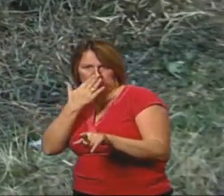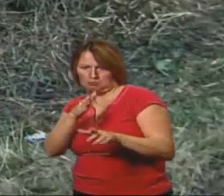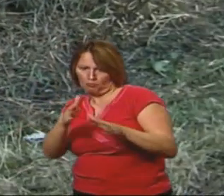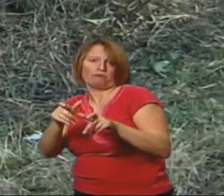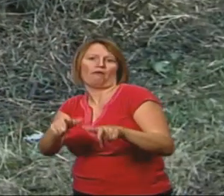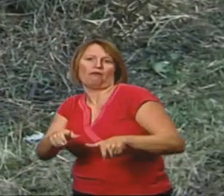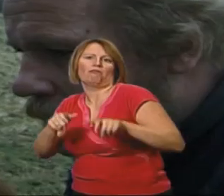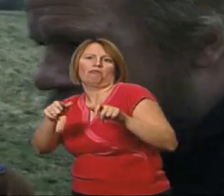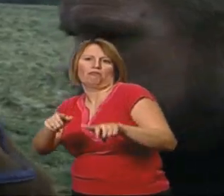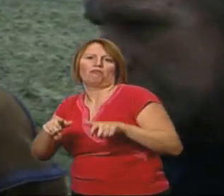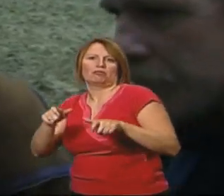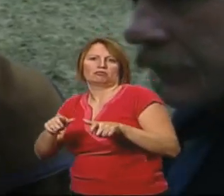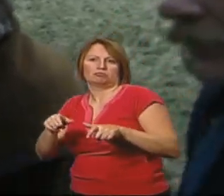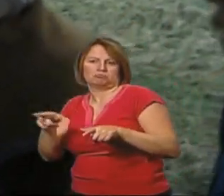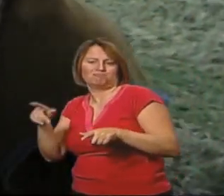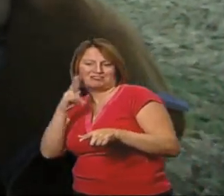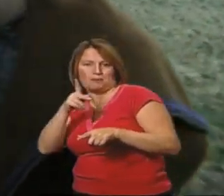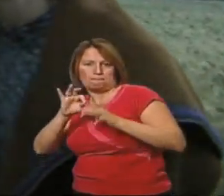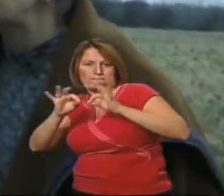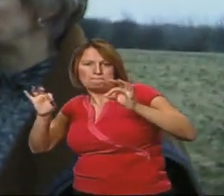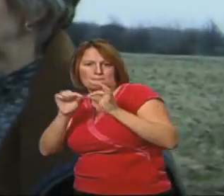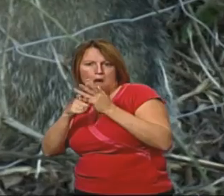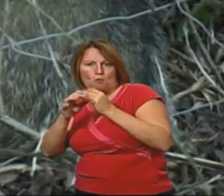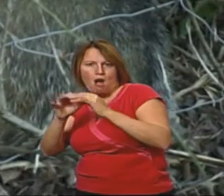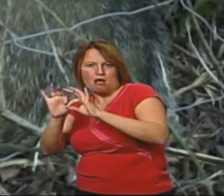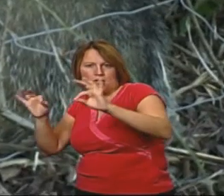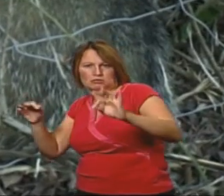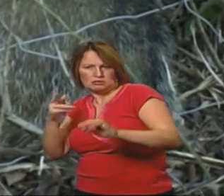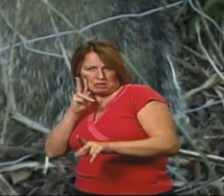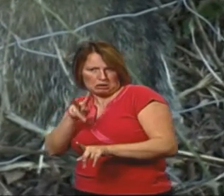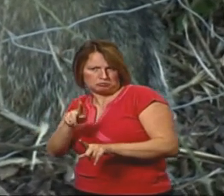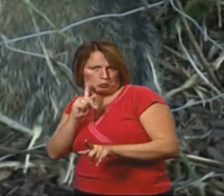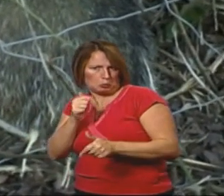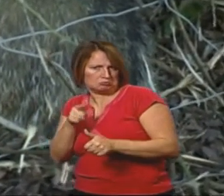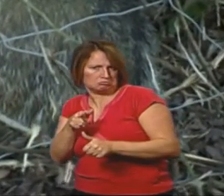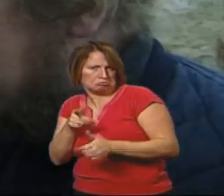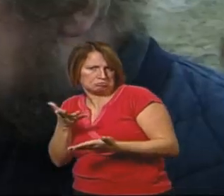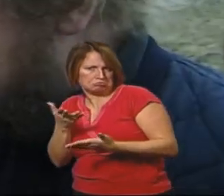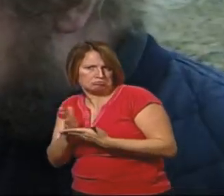all that time. There's wire, you see barbed wire. There's barbed wire on the other side, yeah. Which isn't very